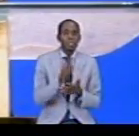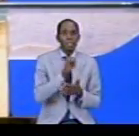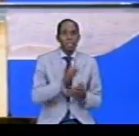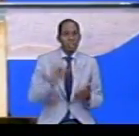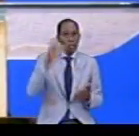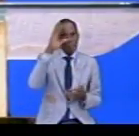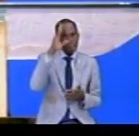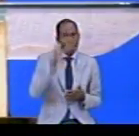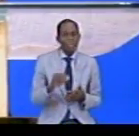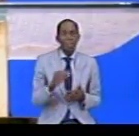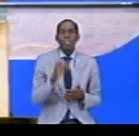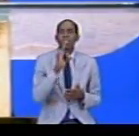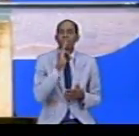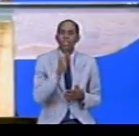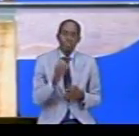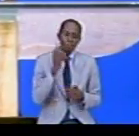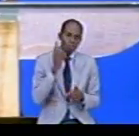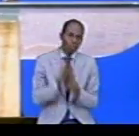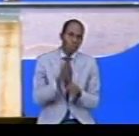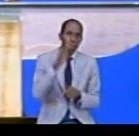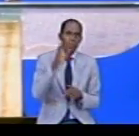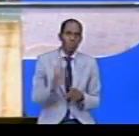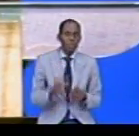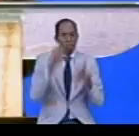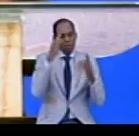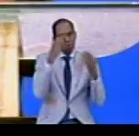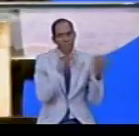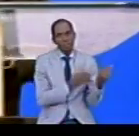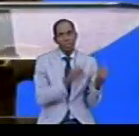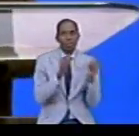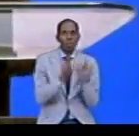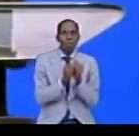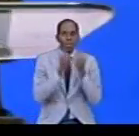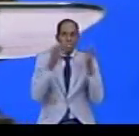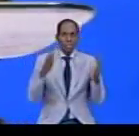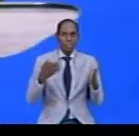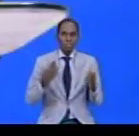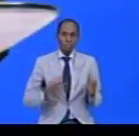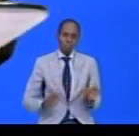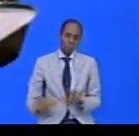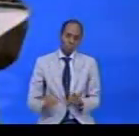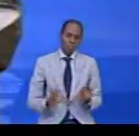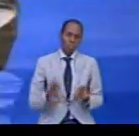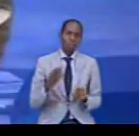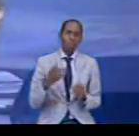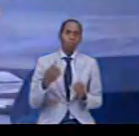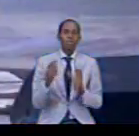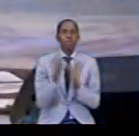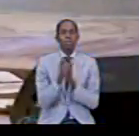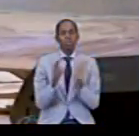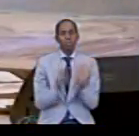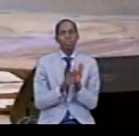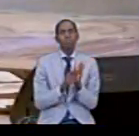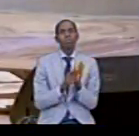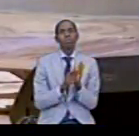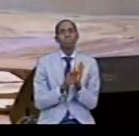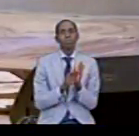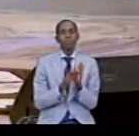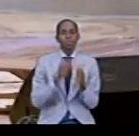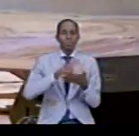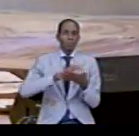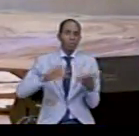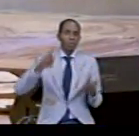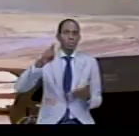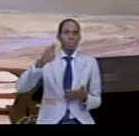is justified by faith without the Deeds of the law of verse 29 it was